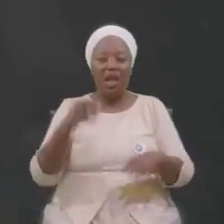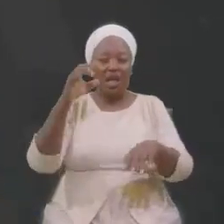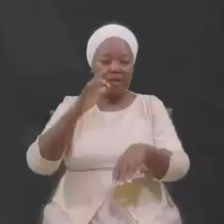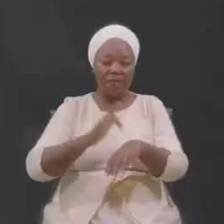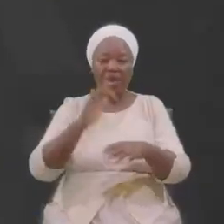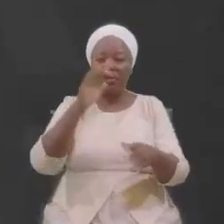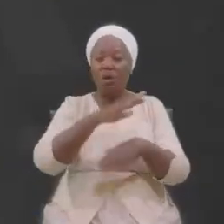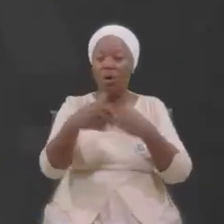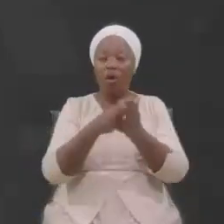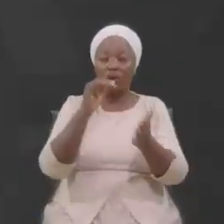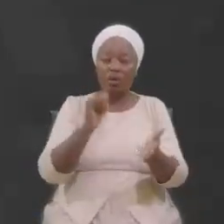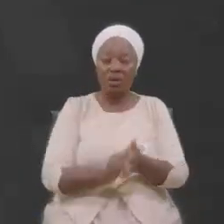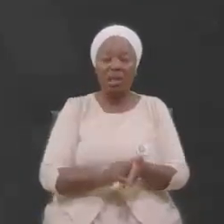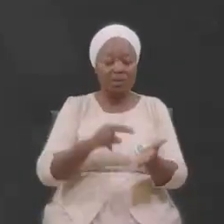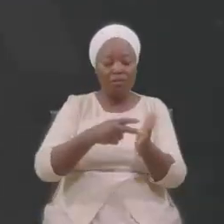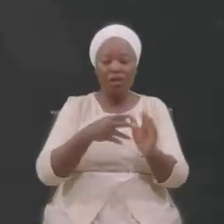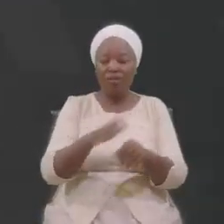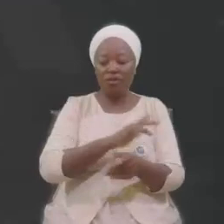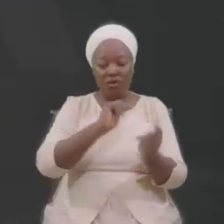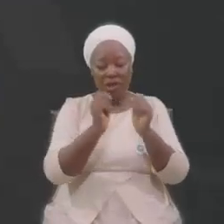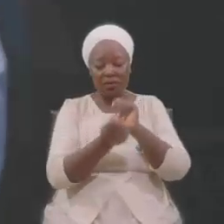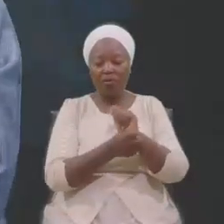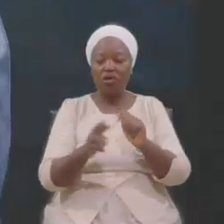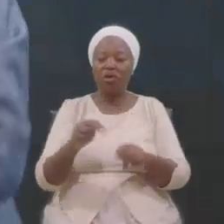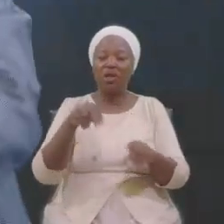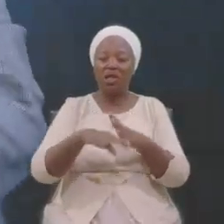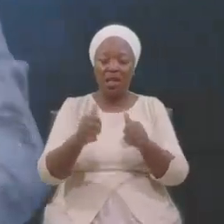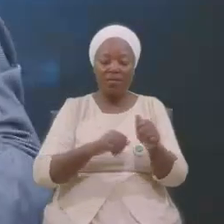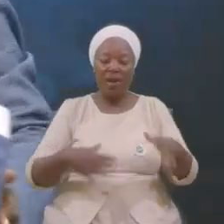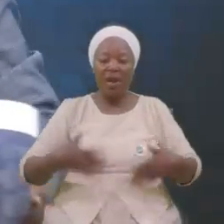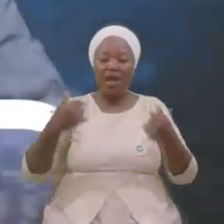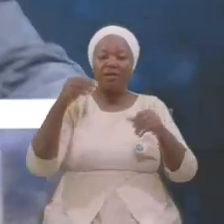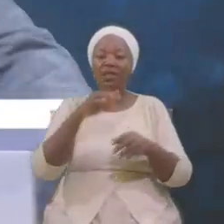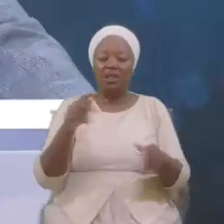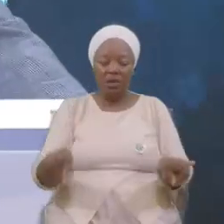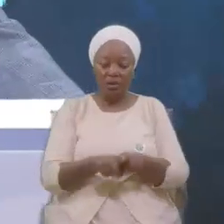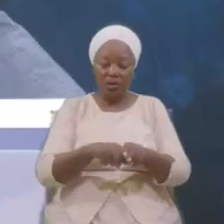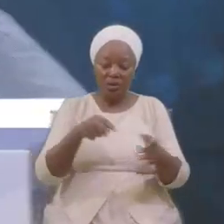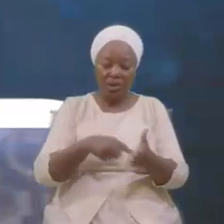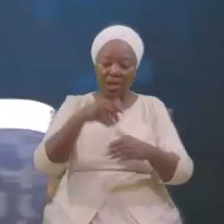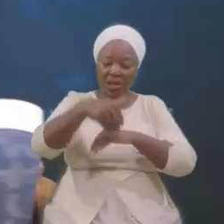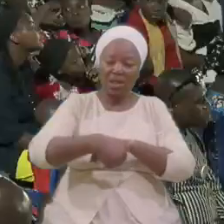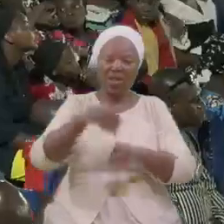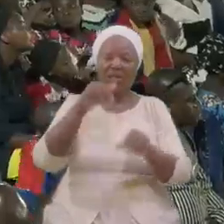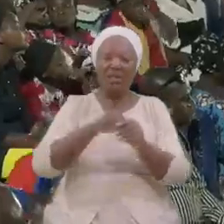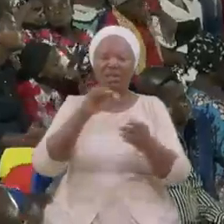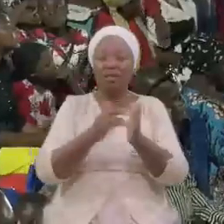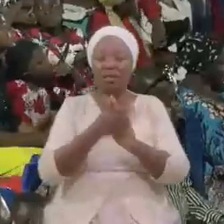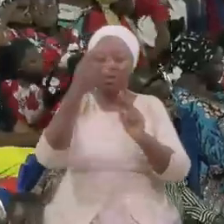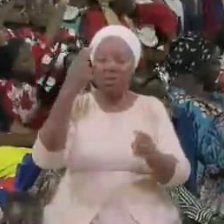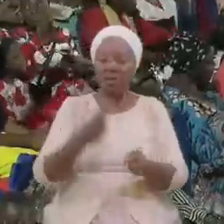that meaningful transformation in every life, even tonight, in Jesus'